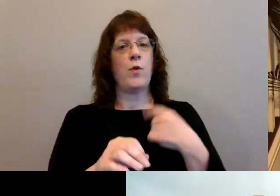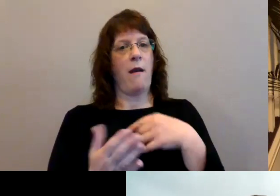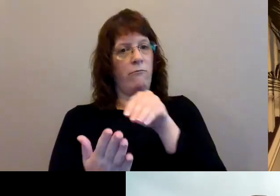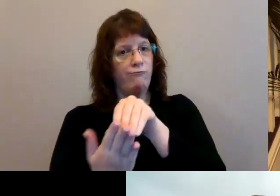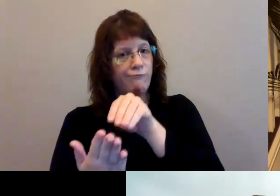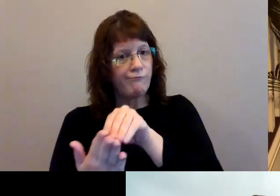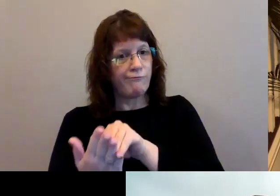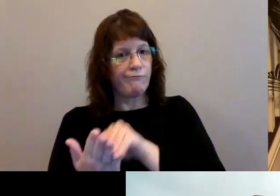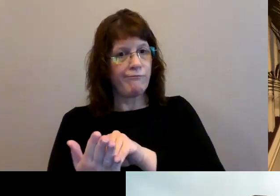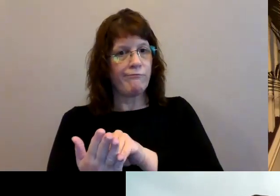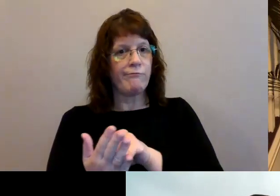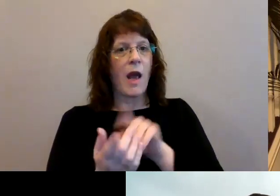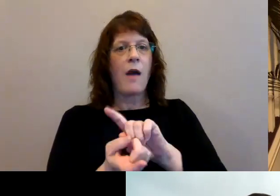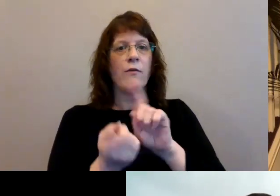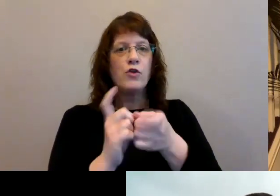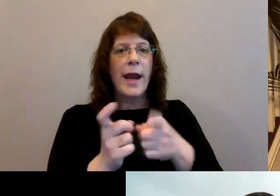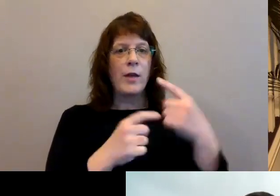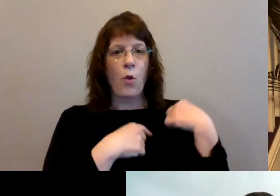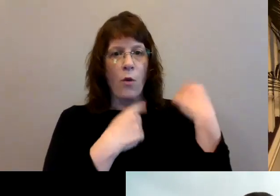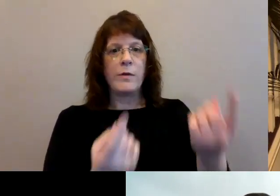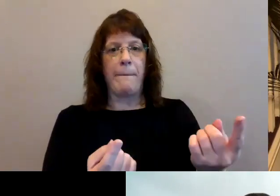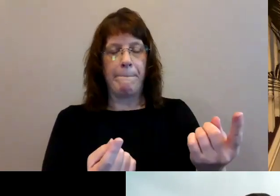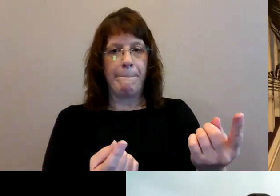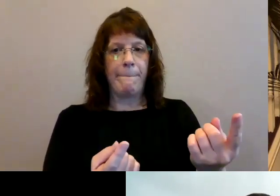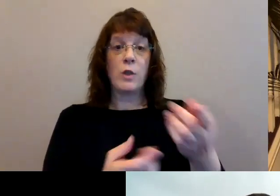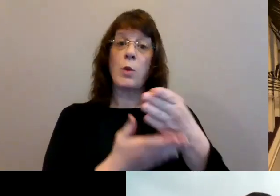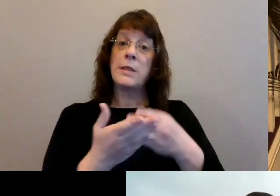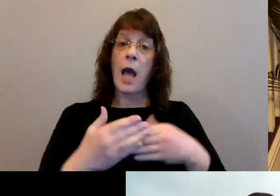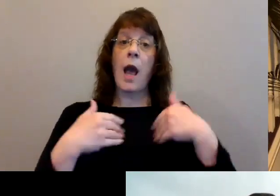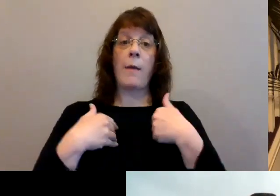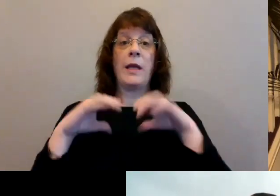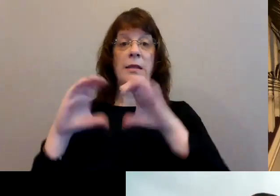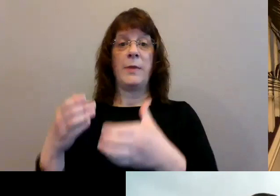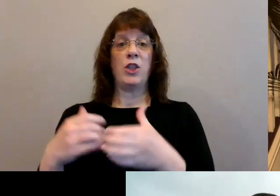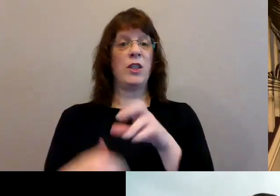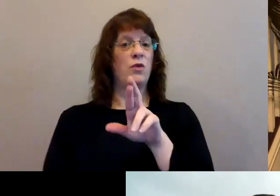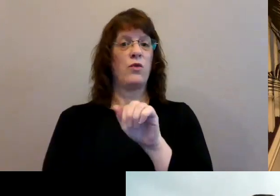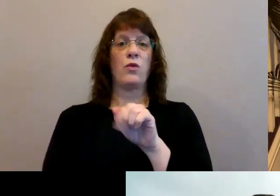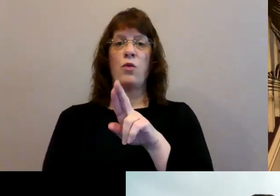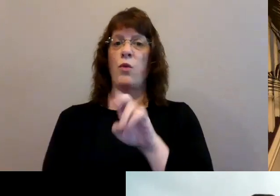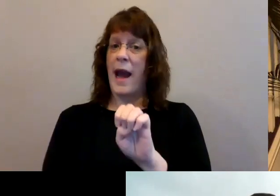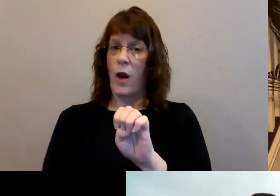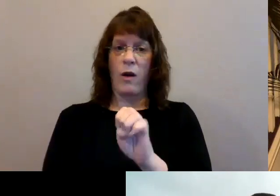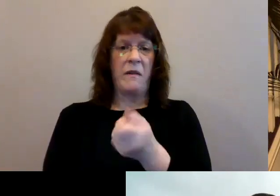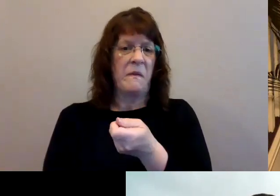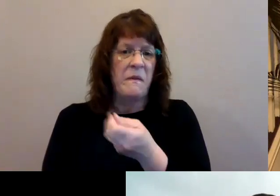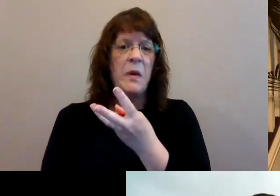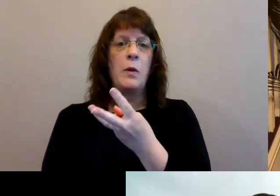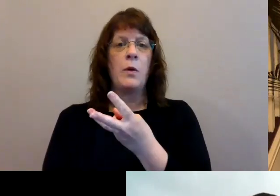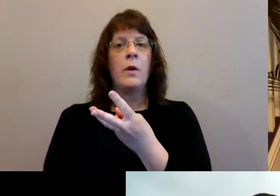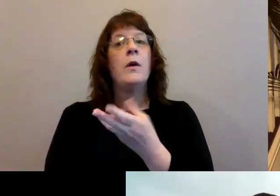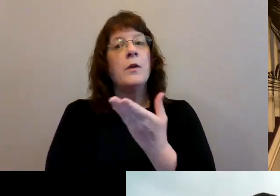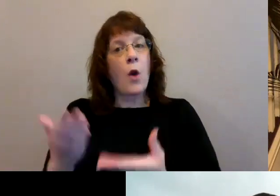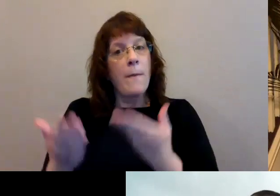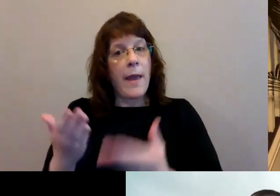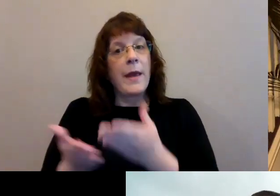of change over time. And so some species are rare and always have been rare. And so maybe like spending some energy and trying